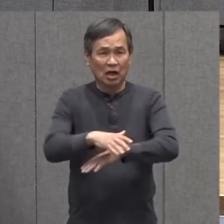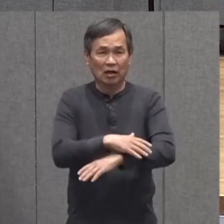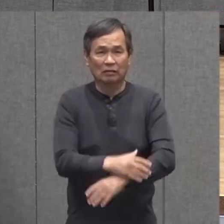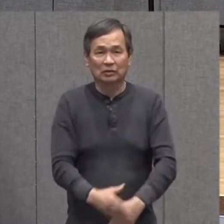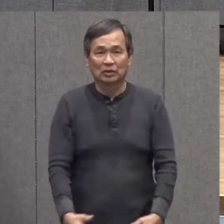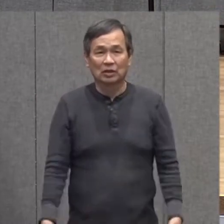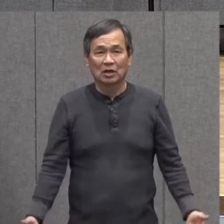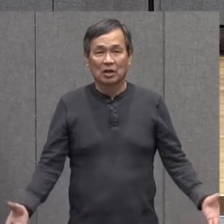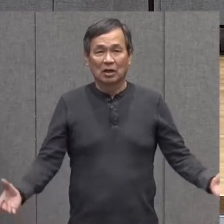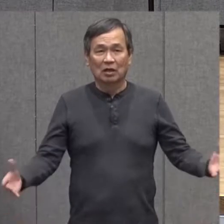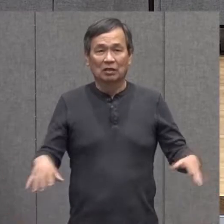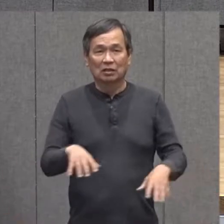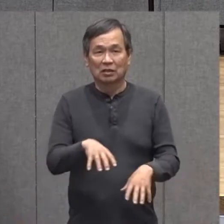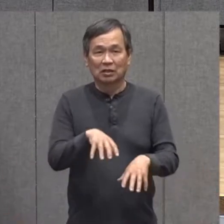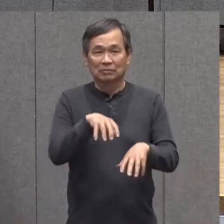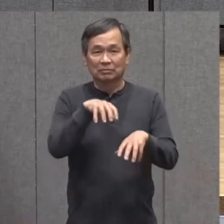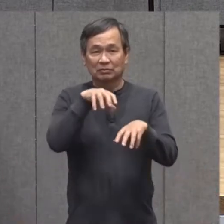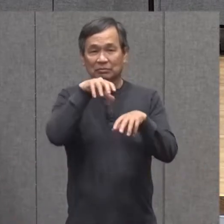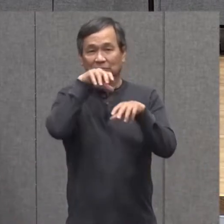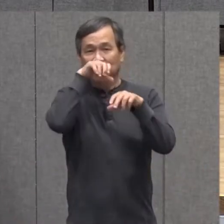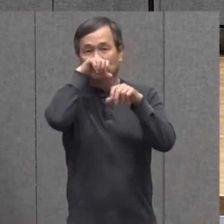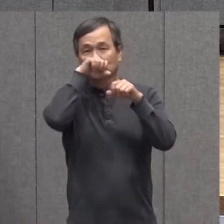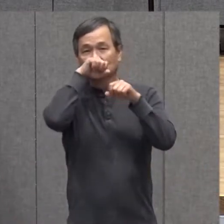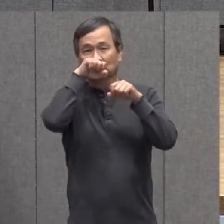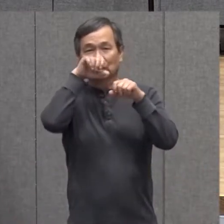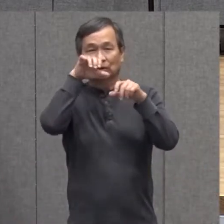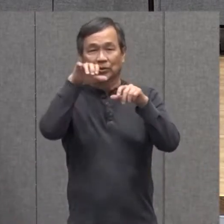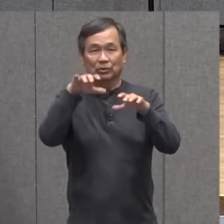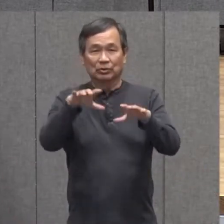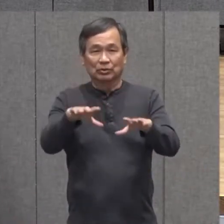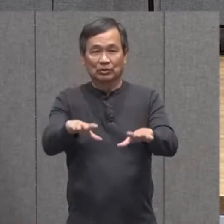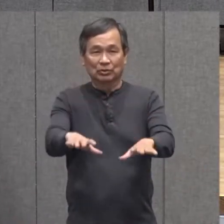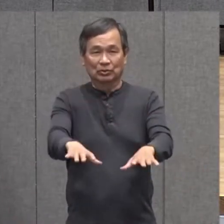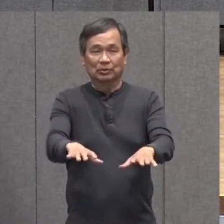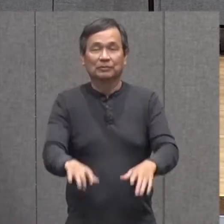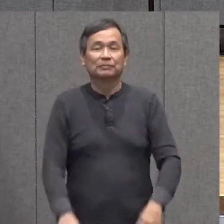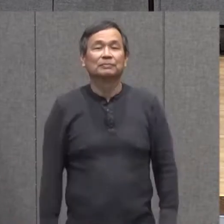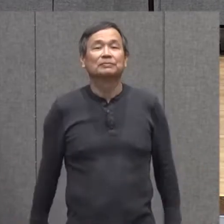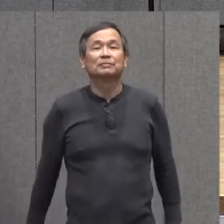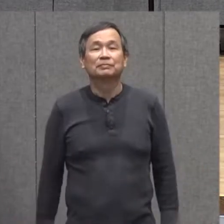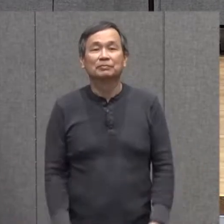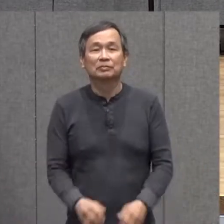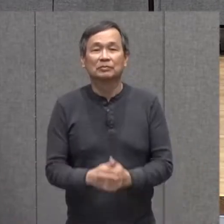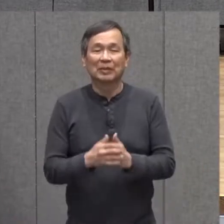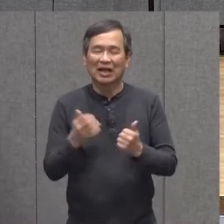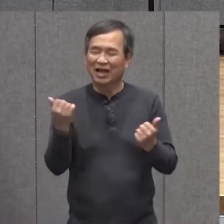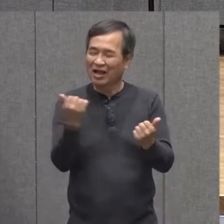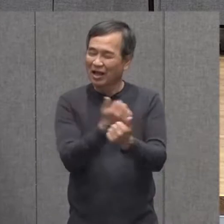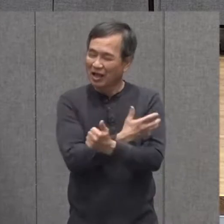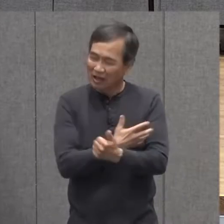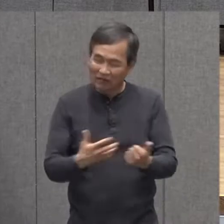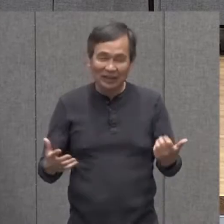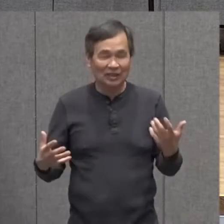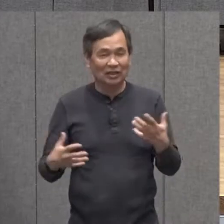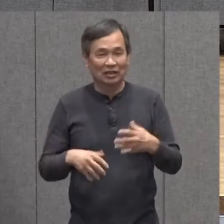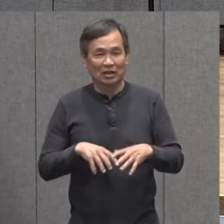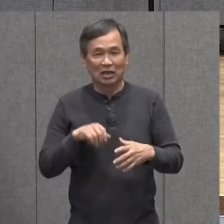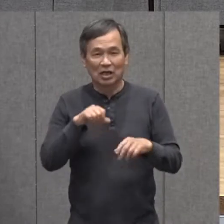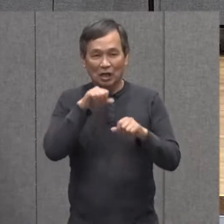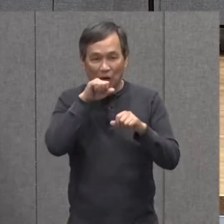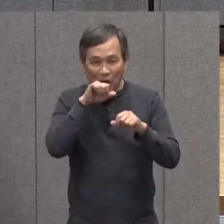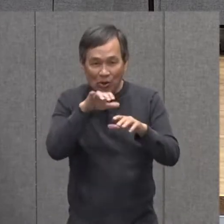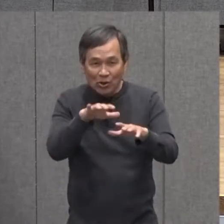it and kind of let Y otra vez al centro, respira hacia adentro, manos arriba.